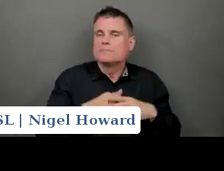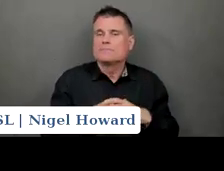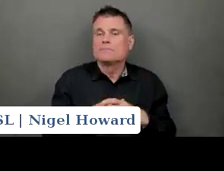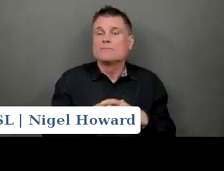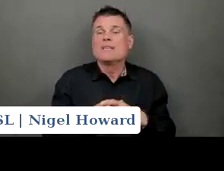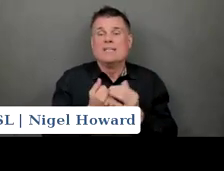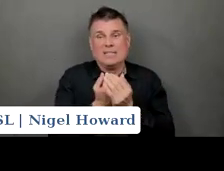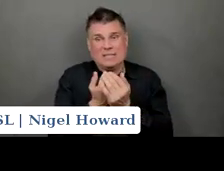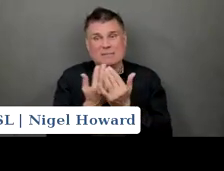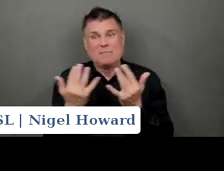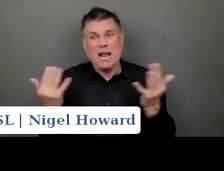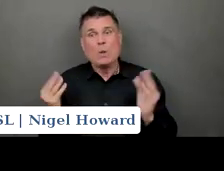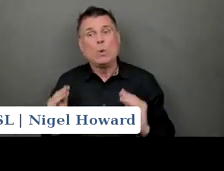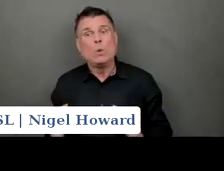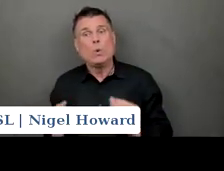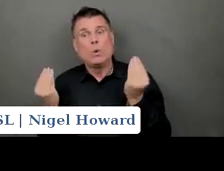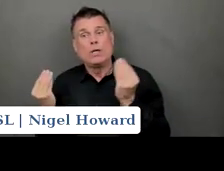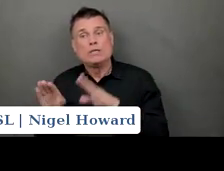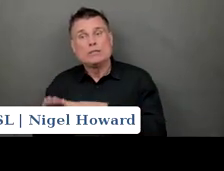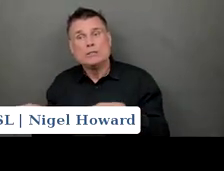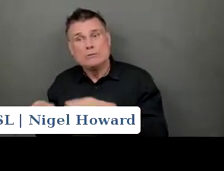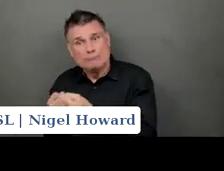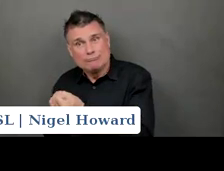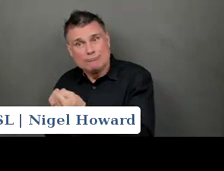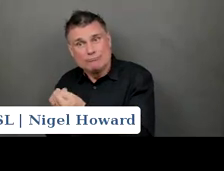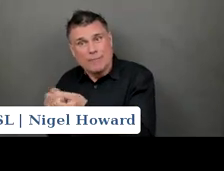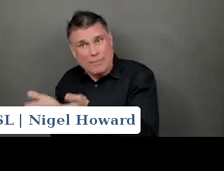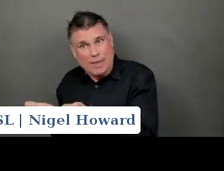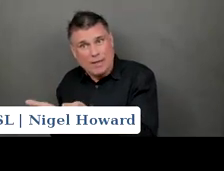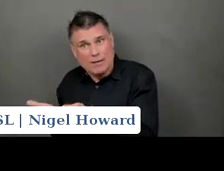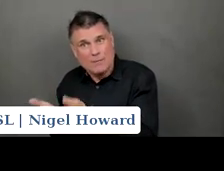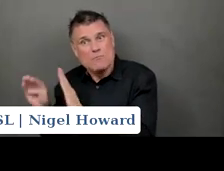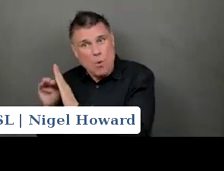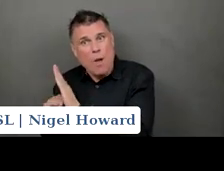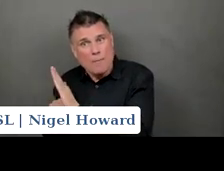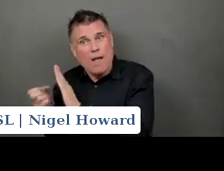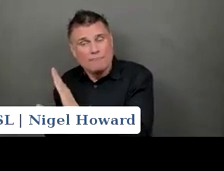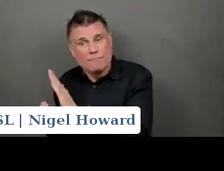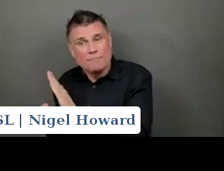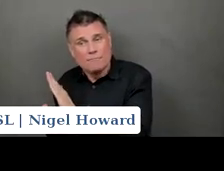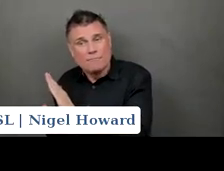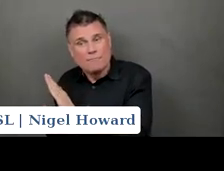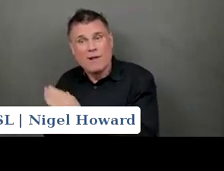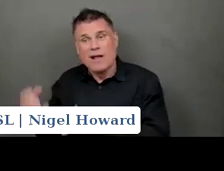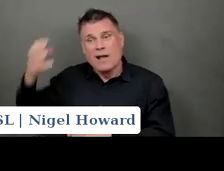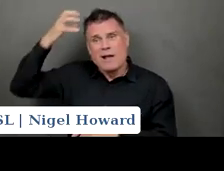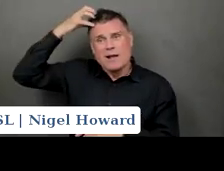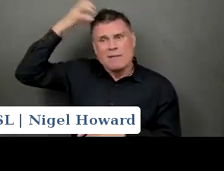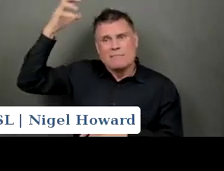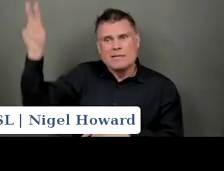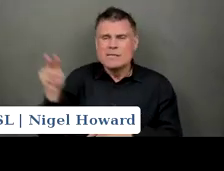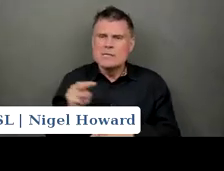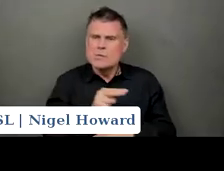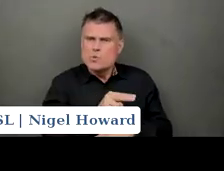well, also often volunteer or community-driven. And this was seen as opportunity to shift really this